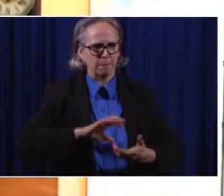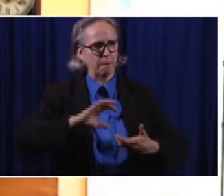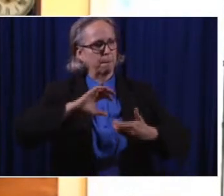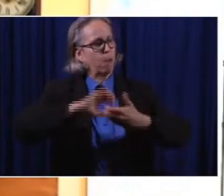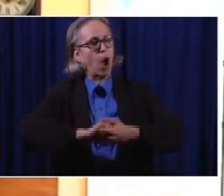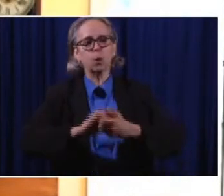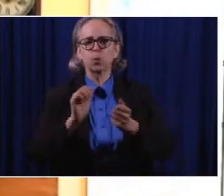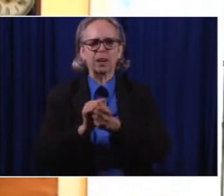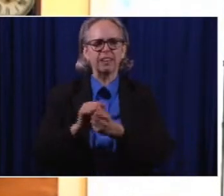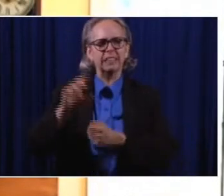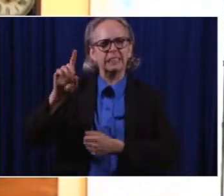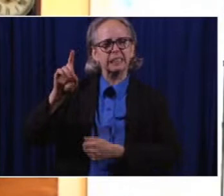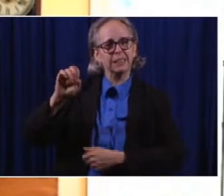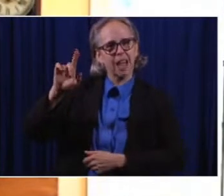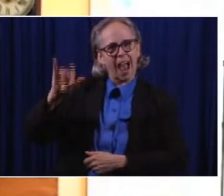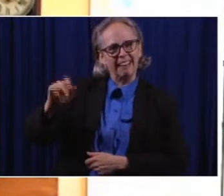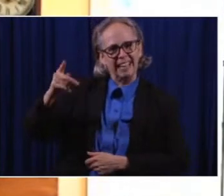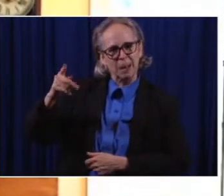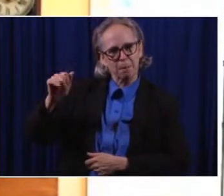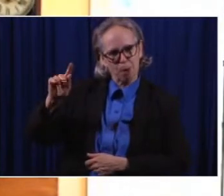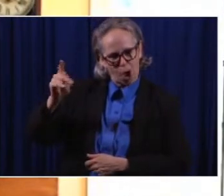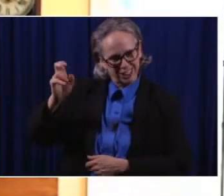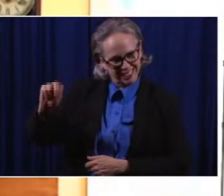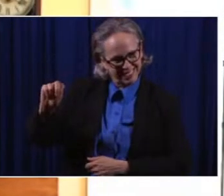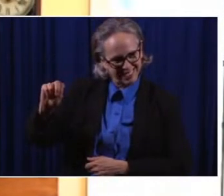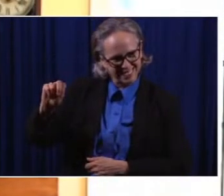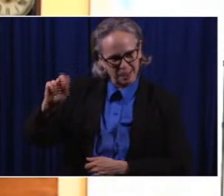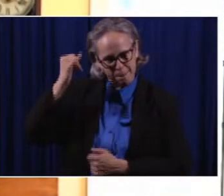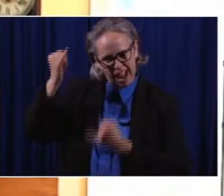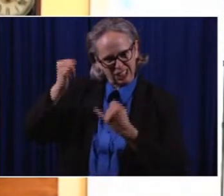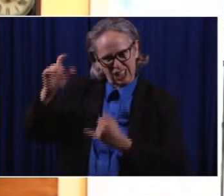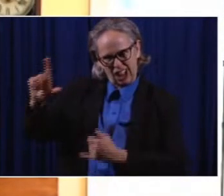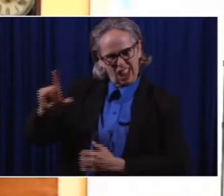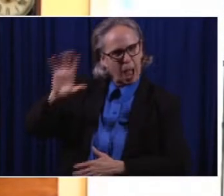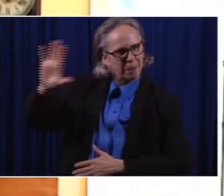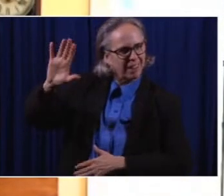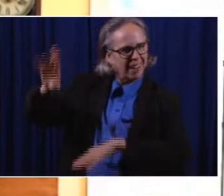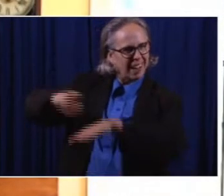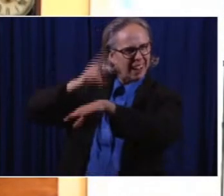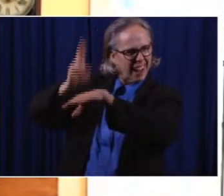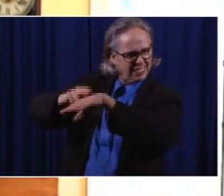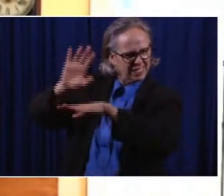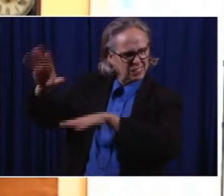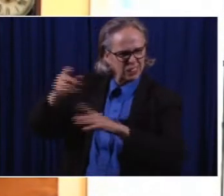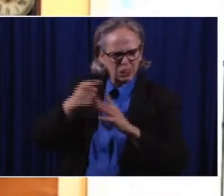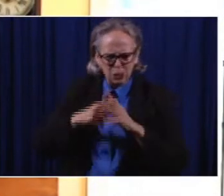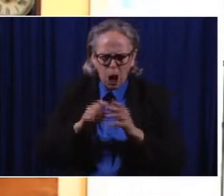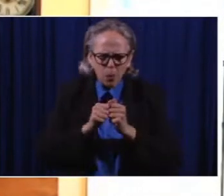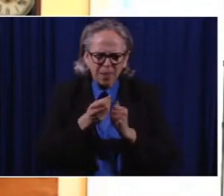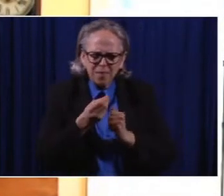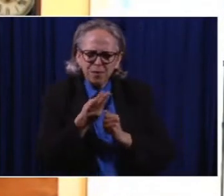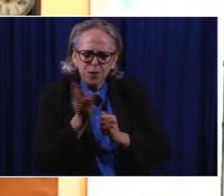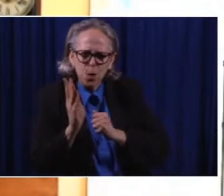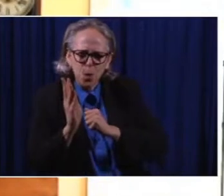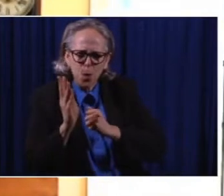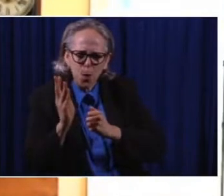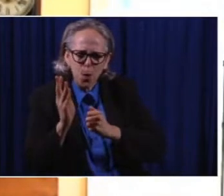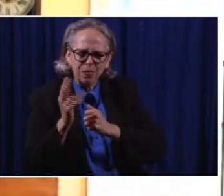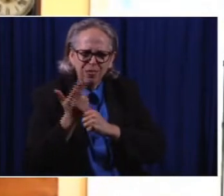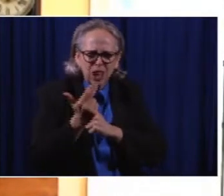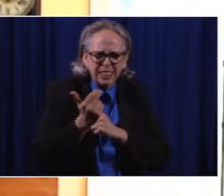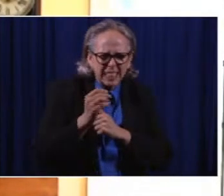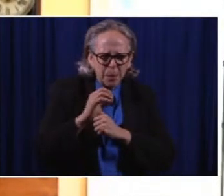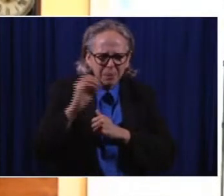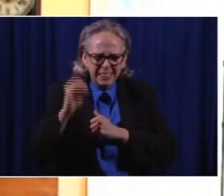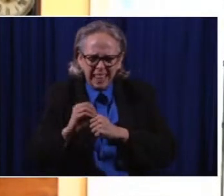of counties that offered the books, and about 13% of our eligible kids were getting them. But today,